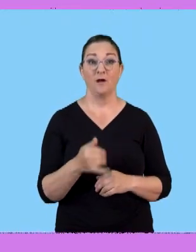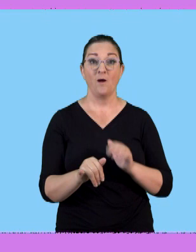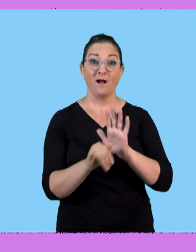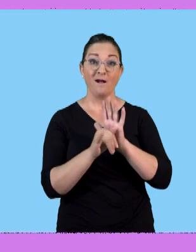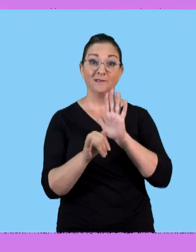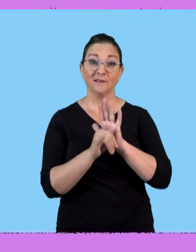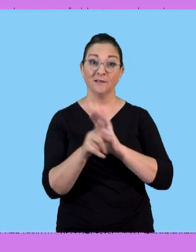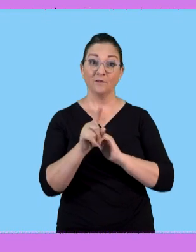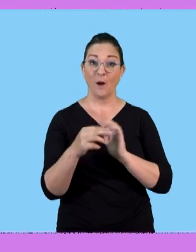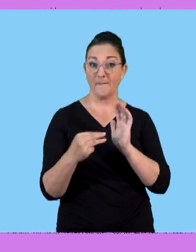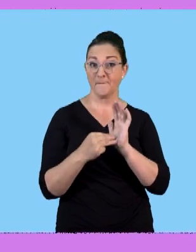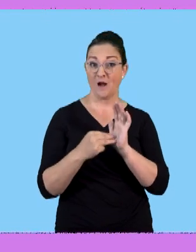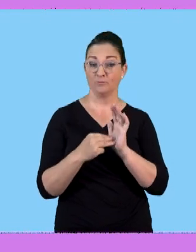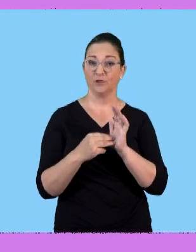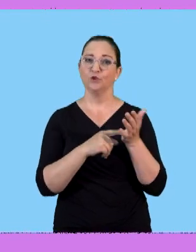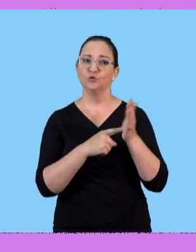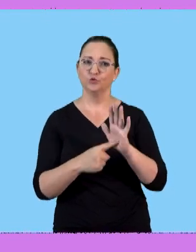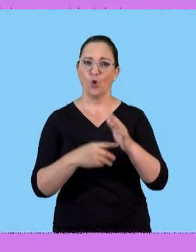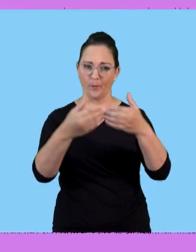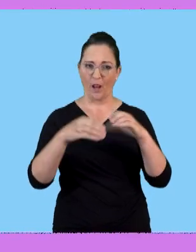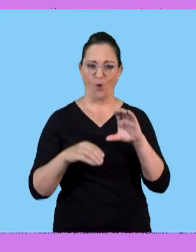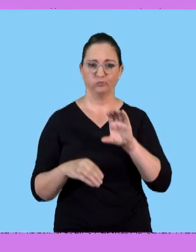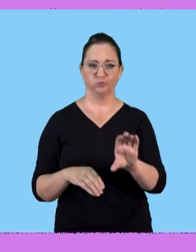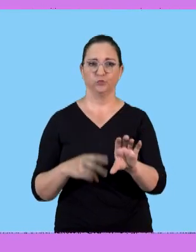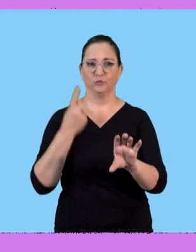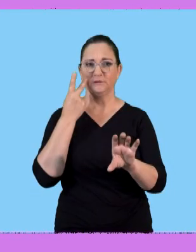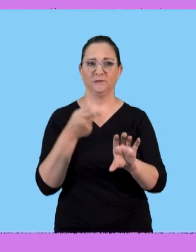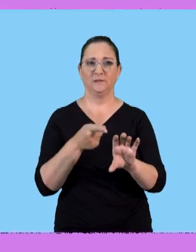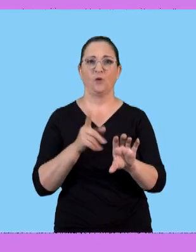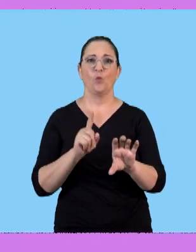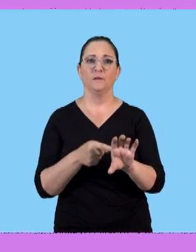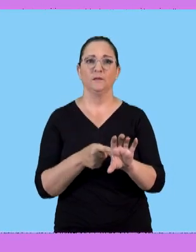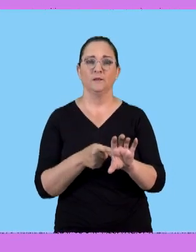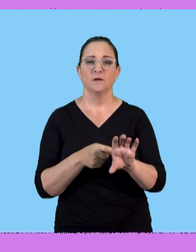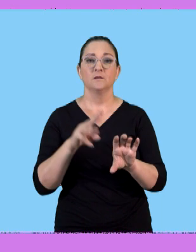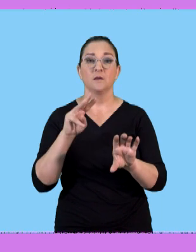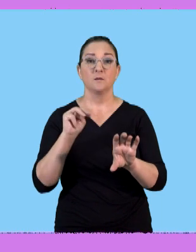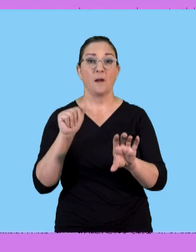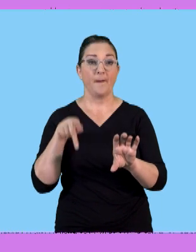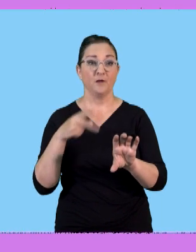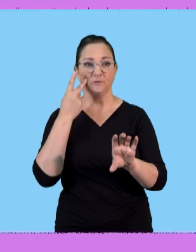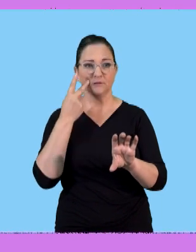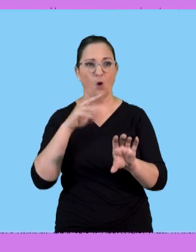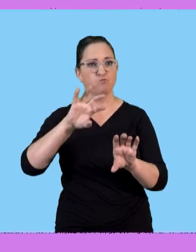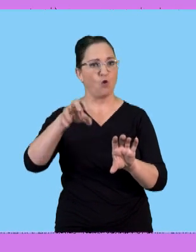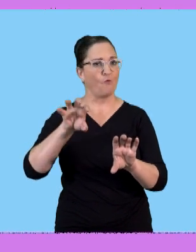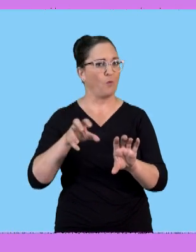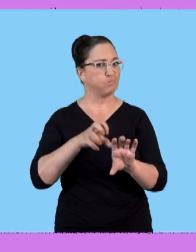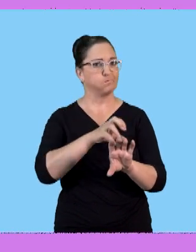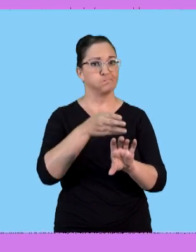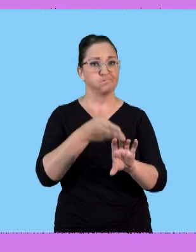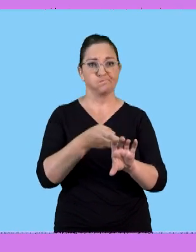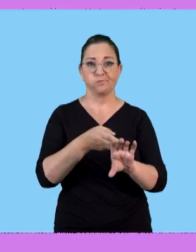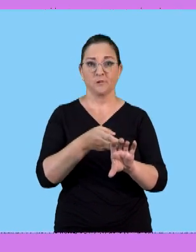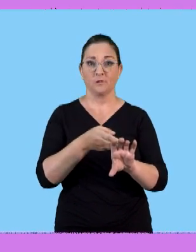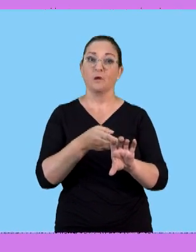the type of map shown below. Now let's see what map it is. All right, so looking at this, we can see all our provinces